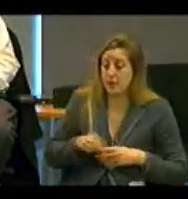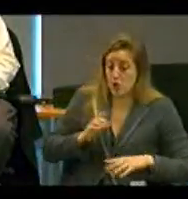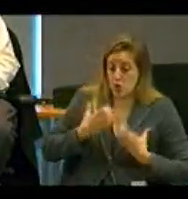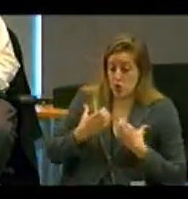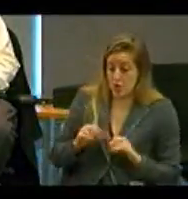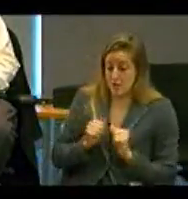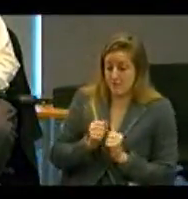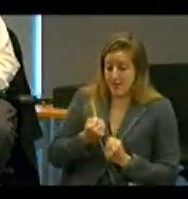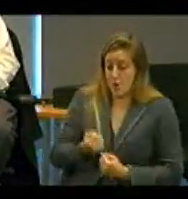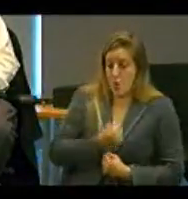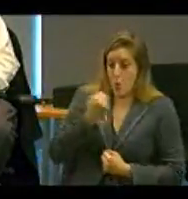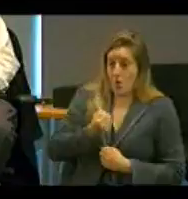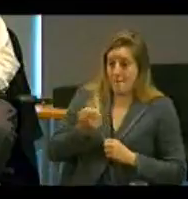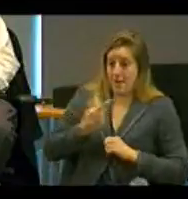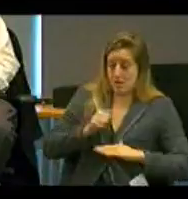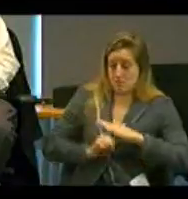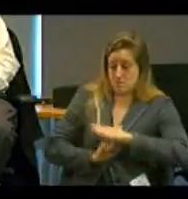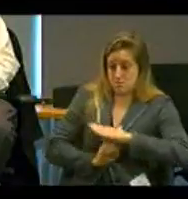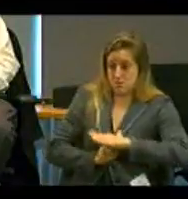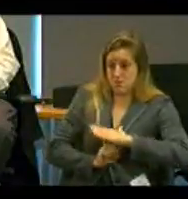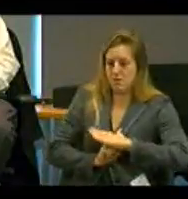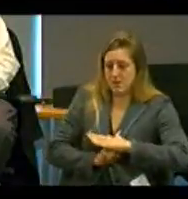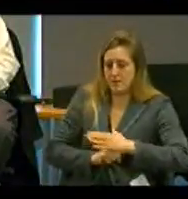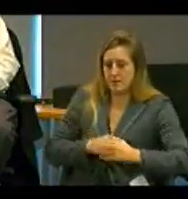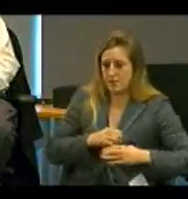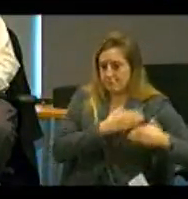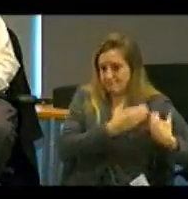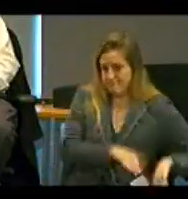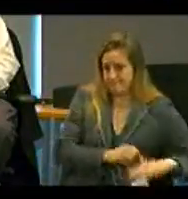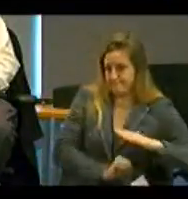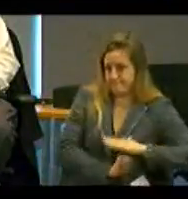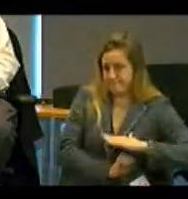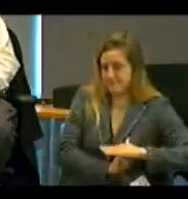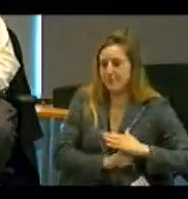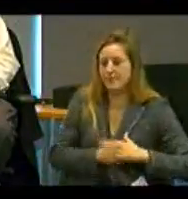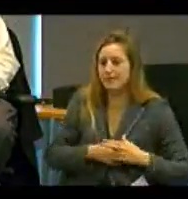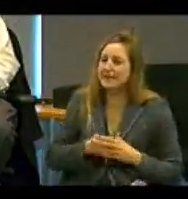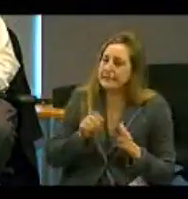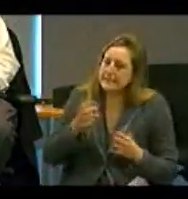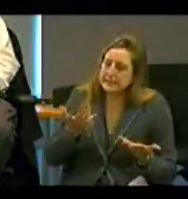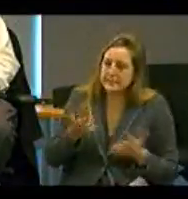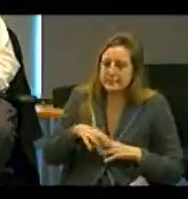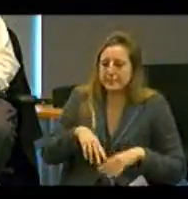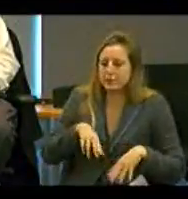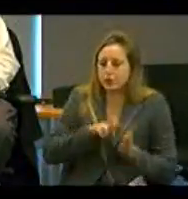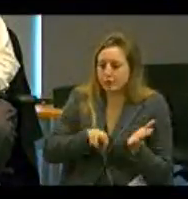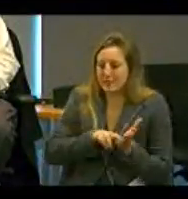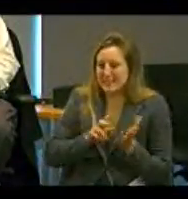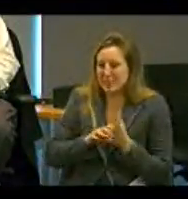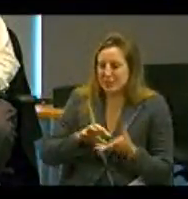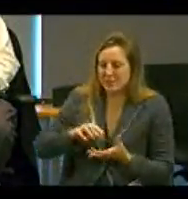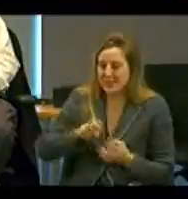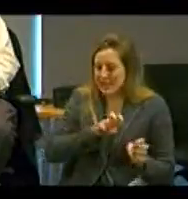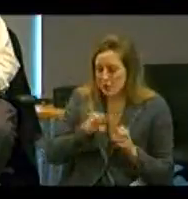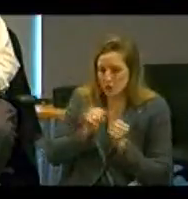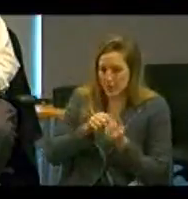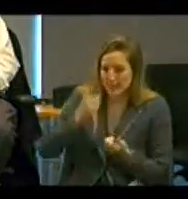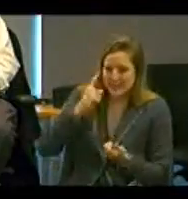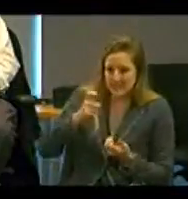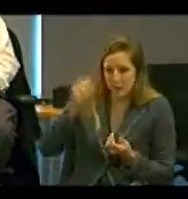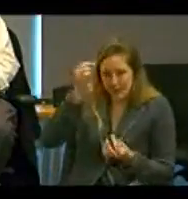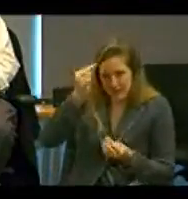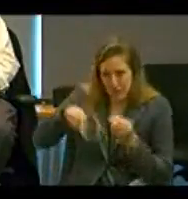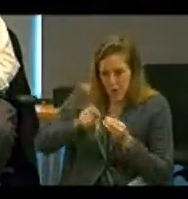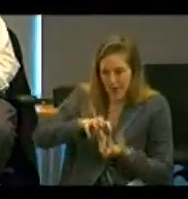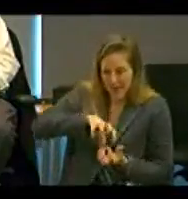next grade, which is plausibly negative, though the literature on grade retention is mixed, and it should be noted for the purpose of intersectionality of this panel,